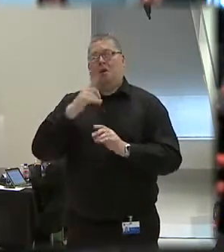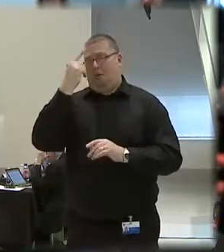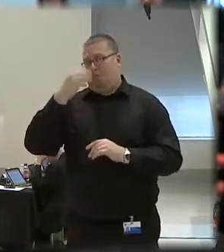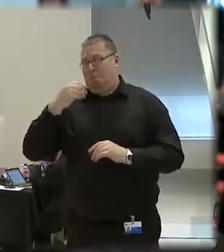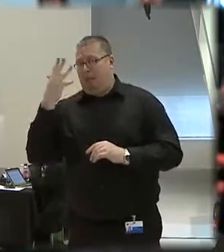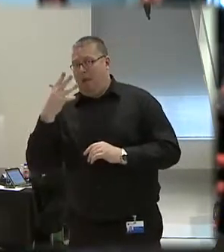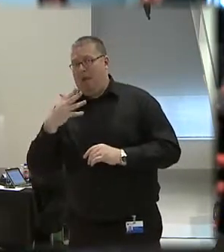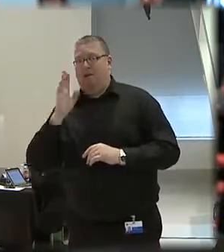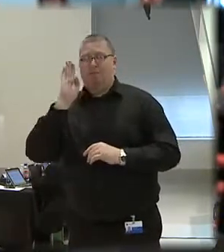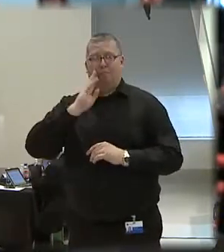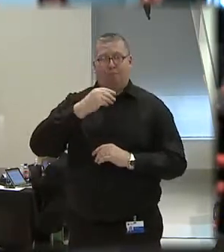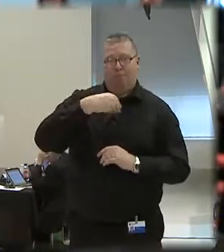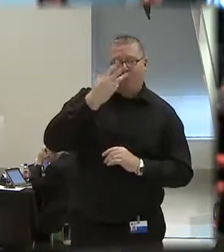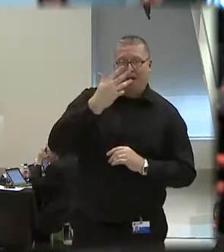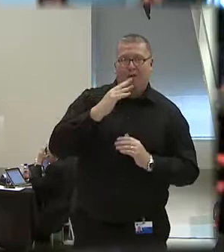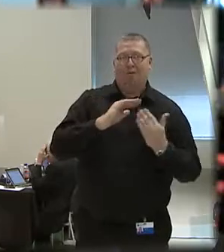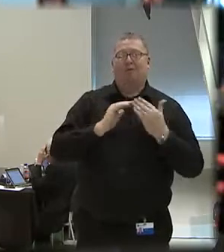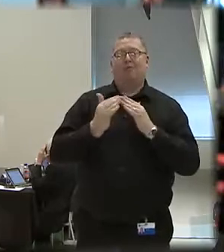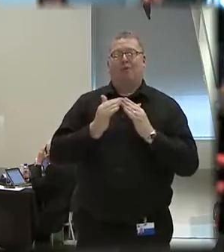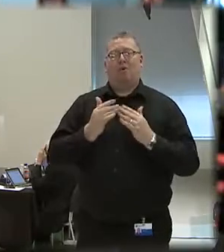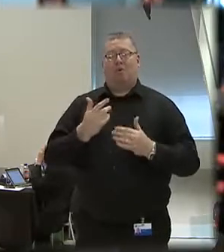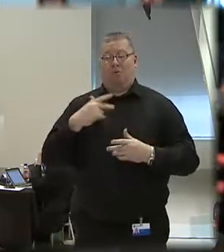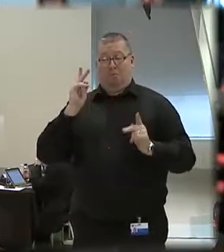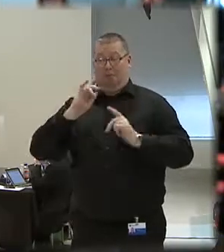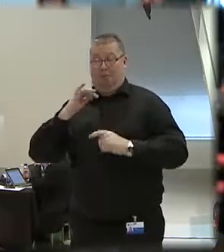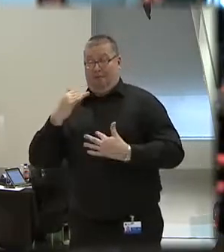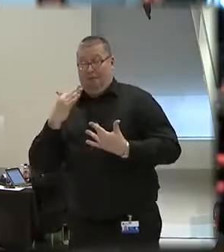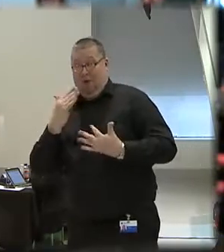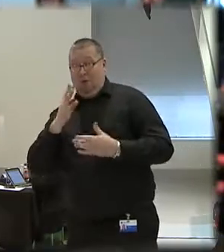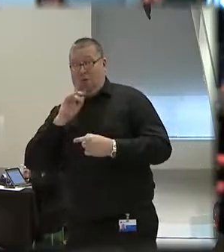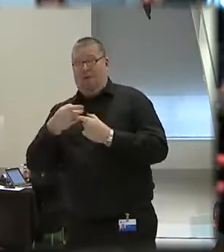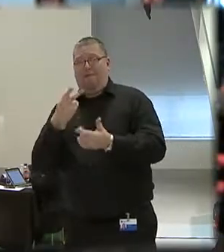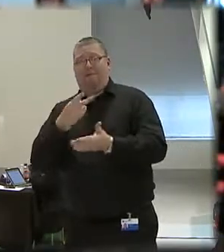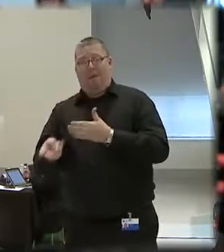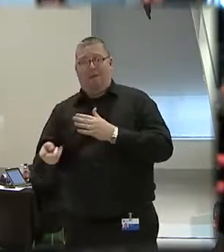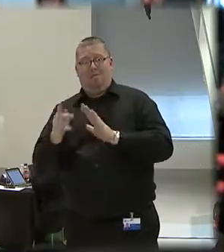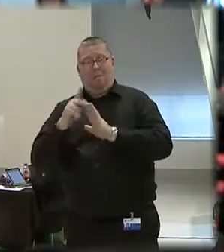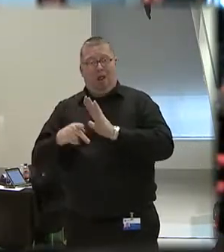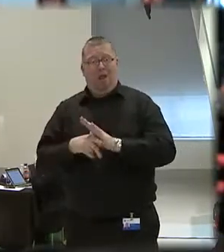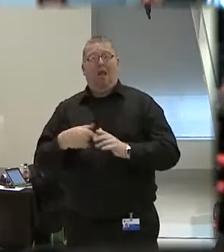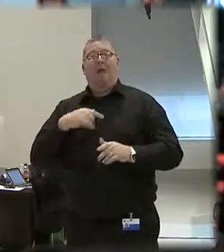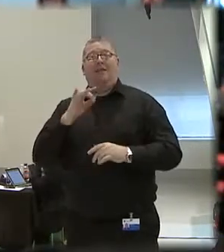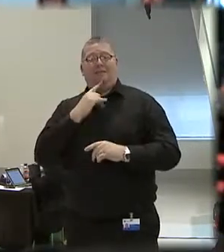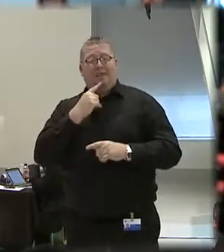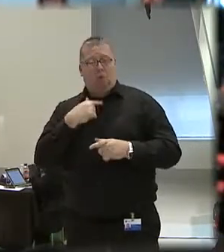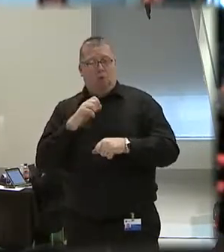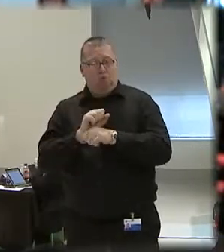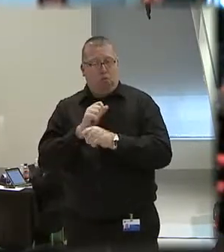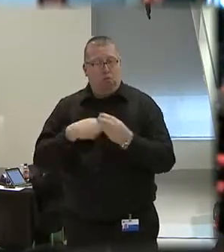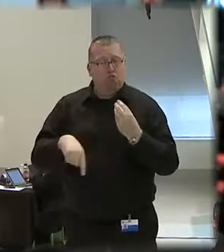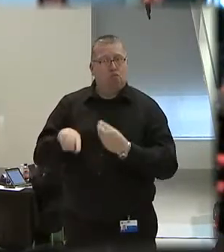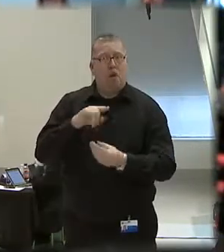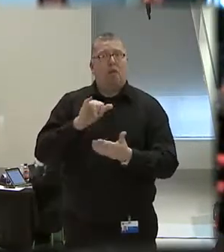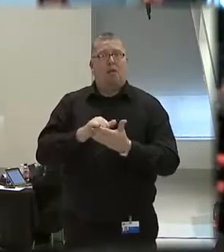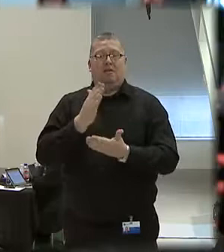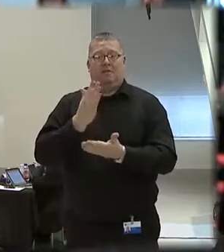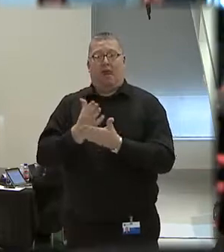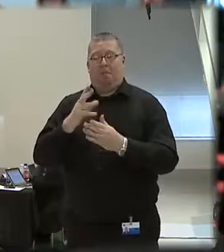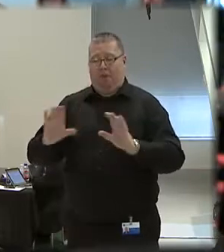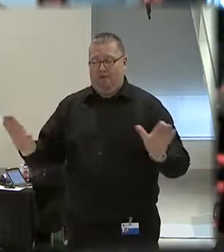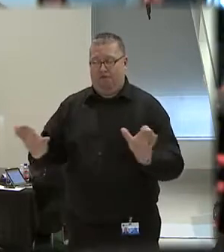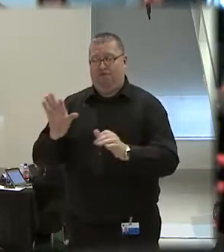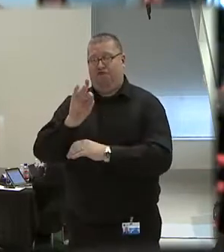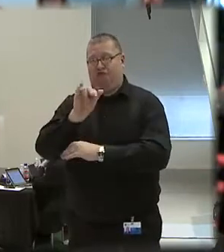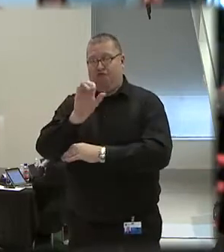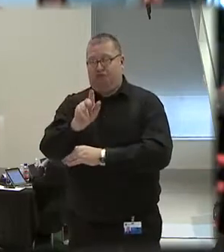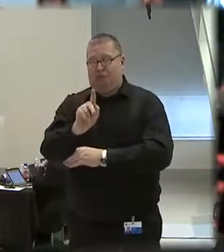brown communities. So when we at Color of Change talk about the failed policies, and I did cite a report around stop and frisk, particularly because we